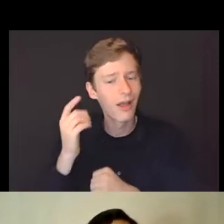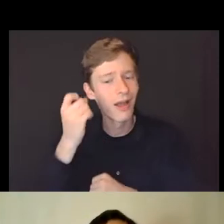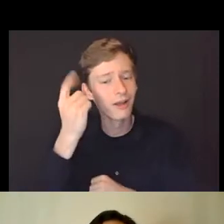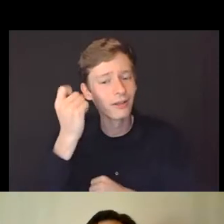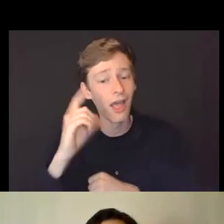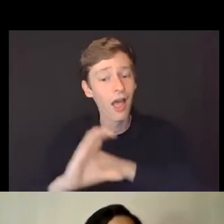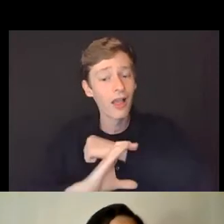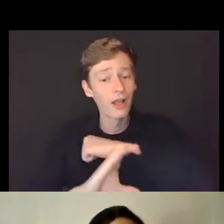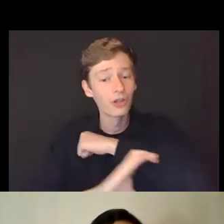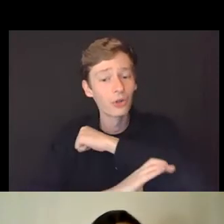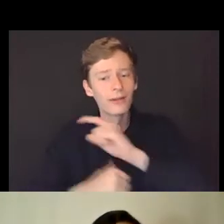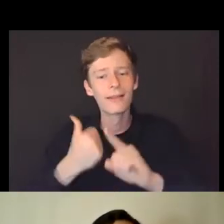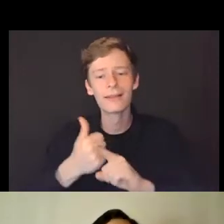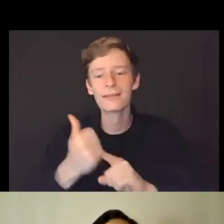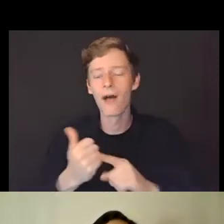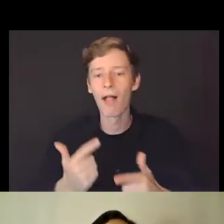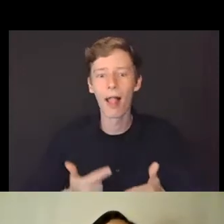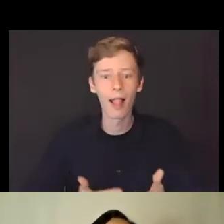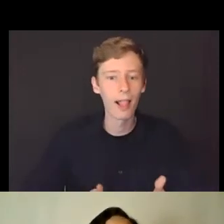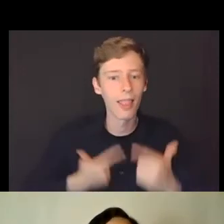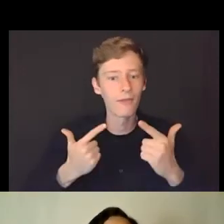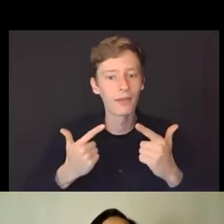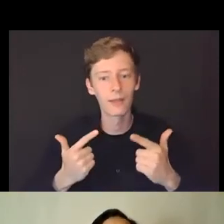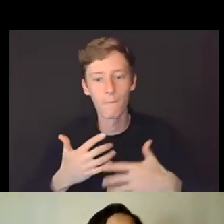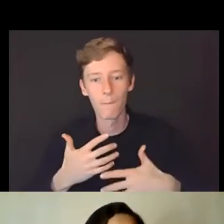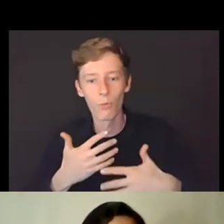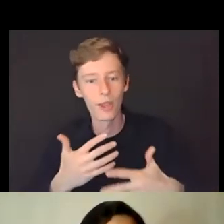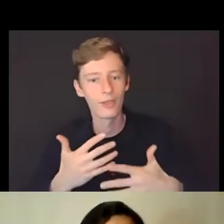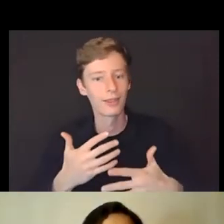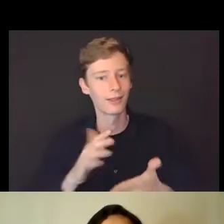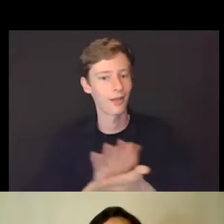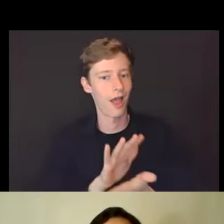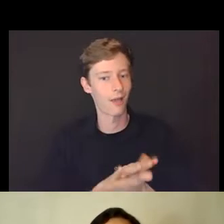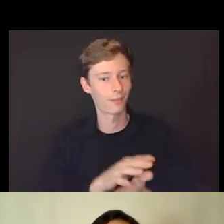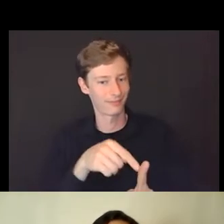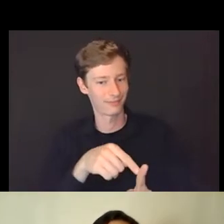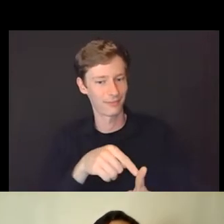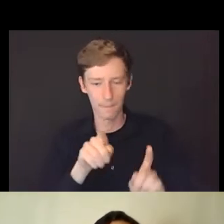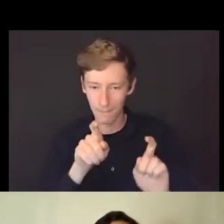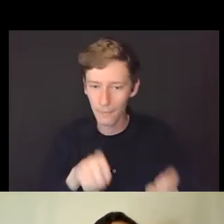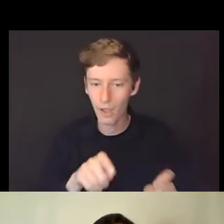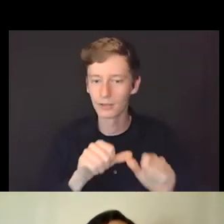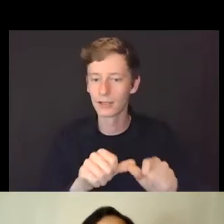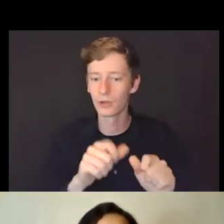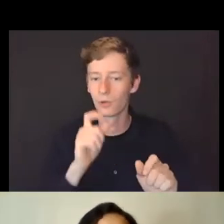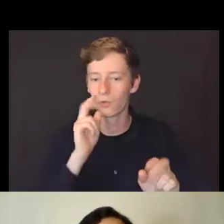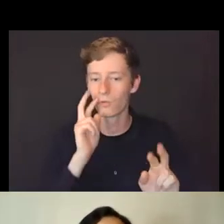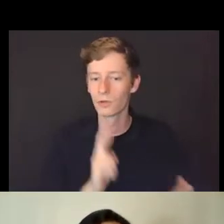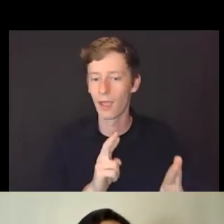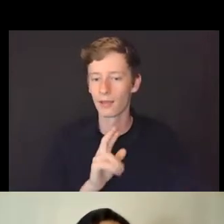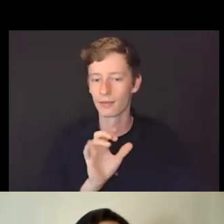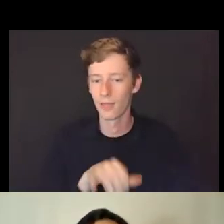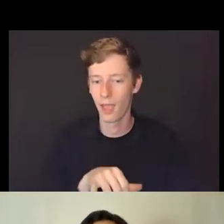I'm concerned, as far as many of us are concerned, and we must continue to respect that. And so if you can help us